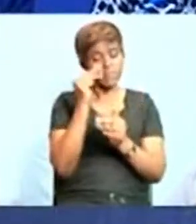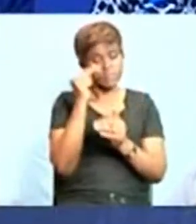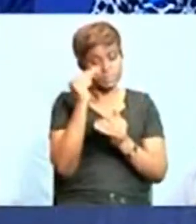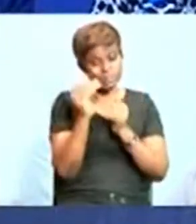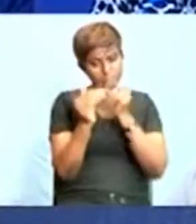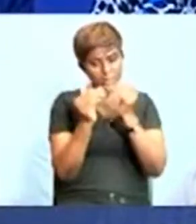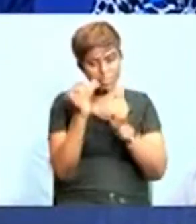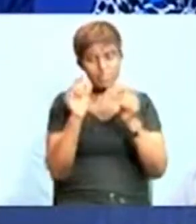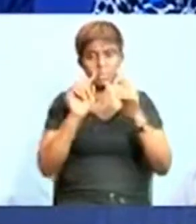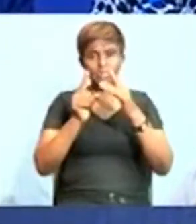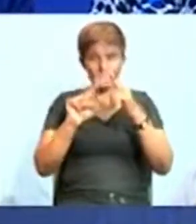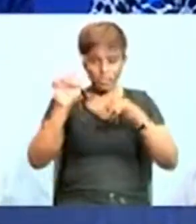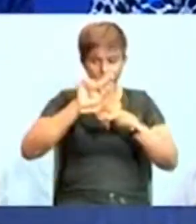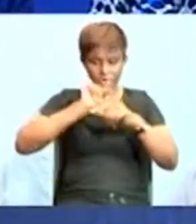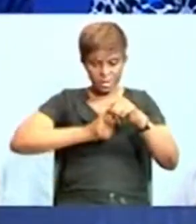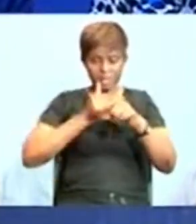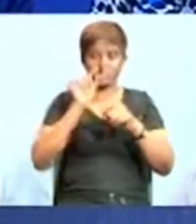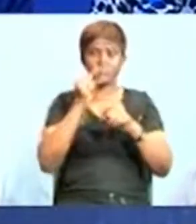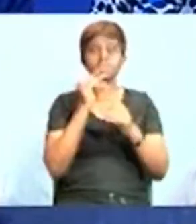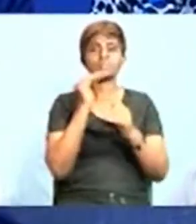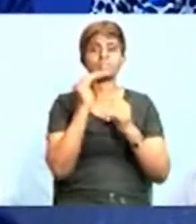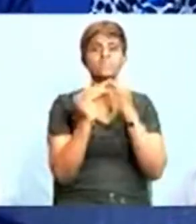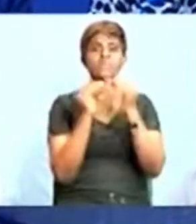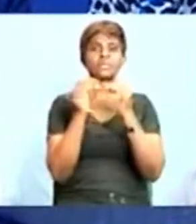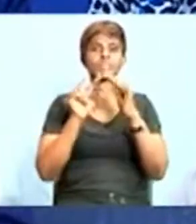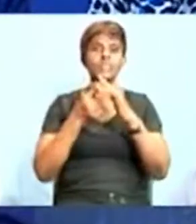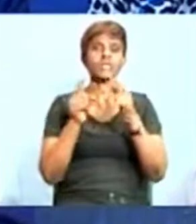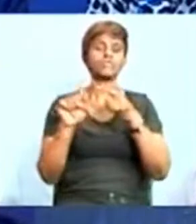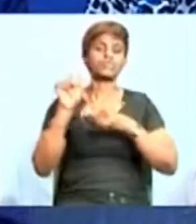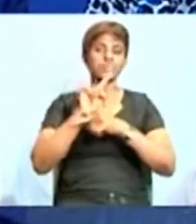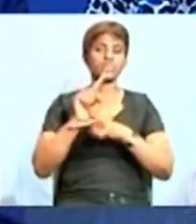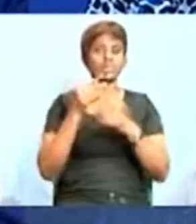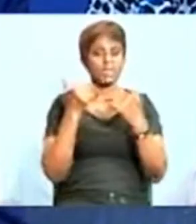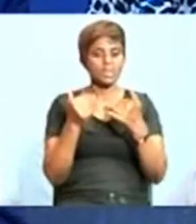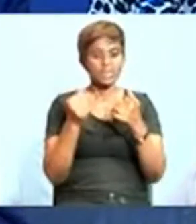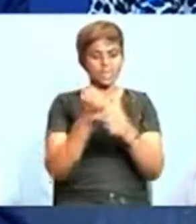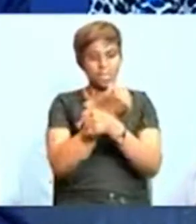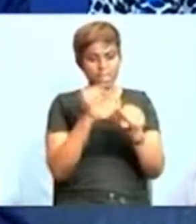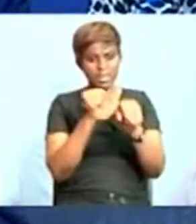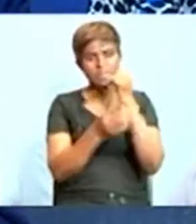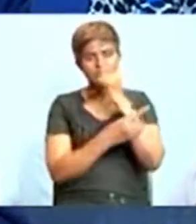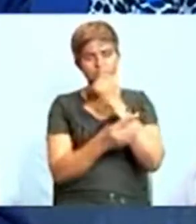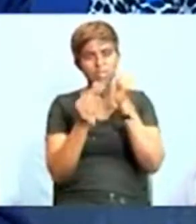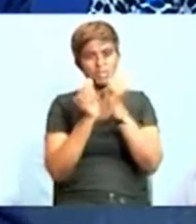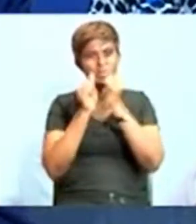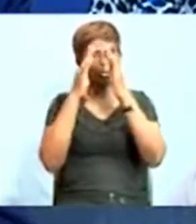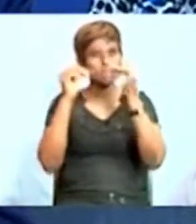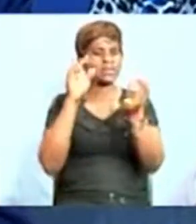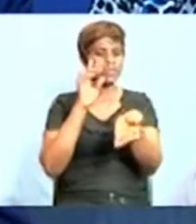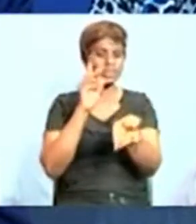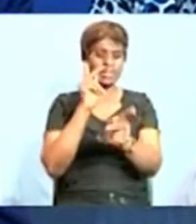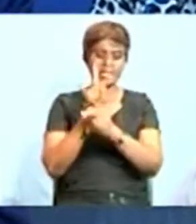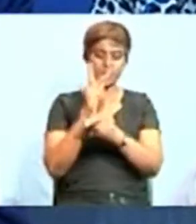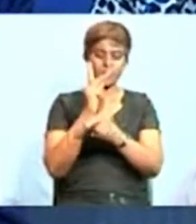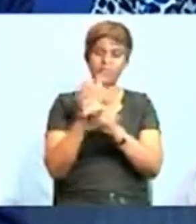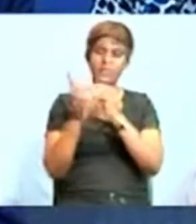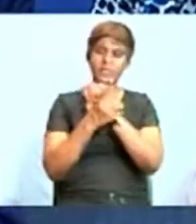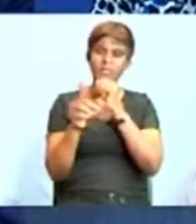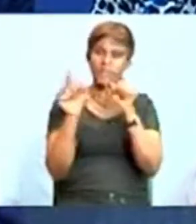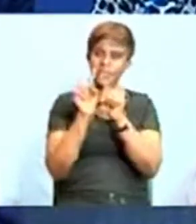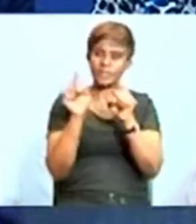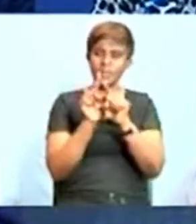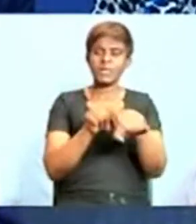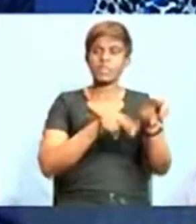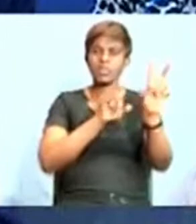and today we are taking that first step. The safety department and housekeeping sections will be